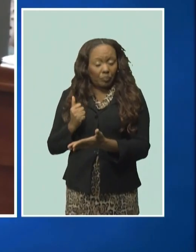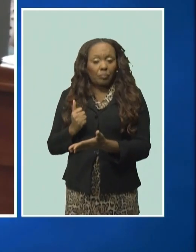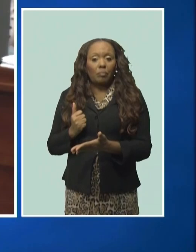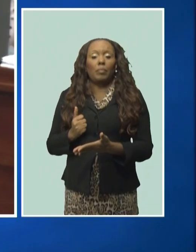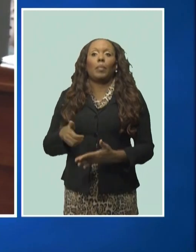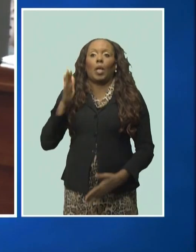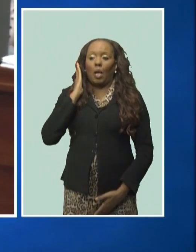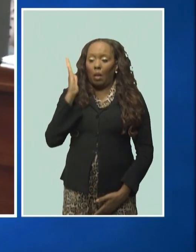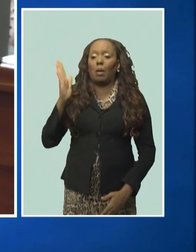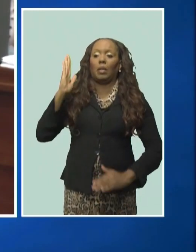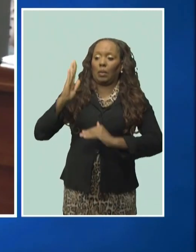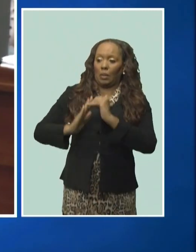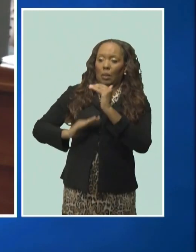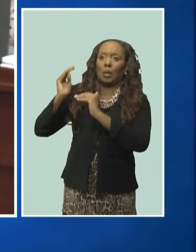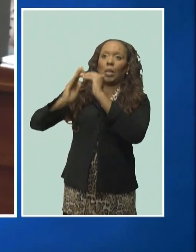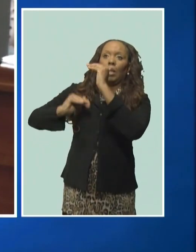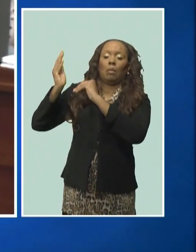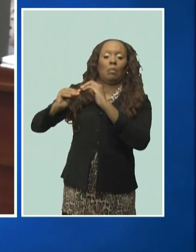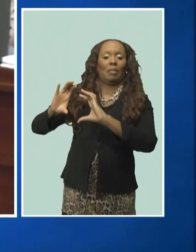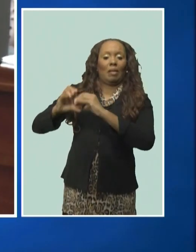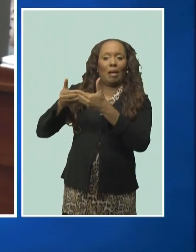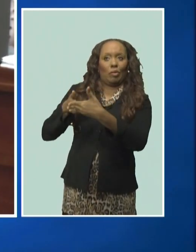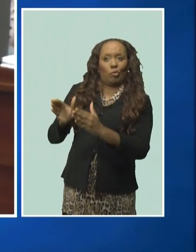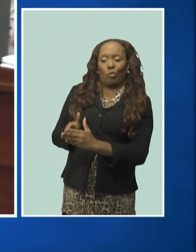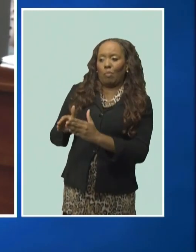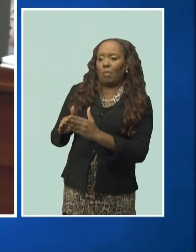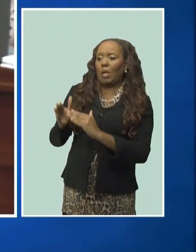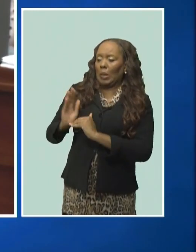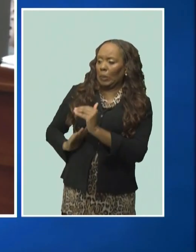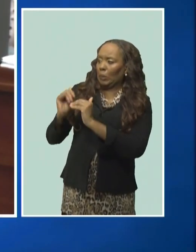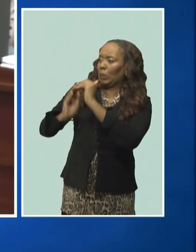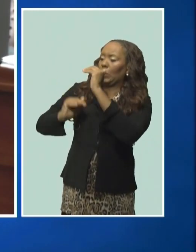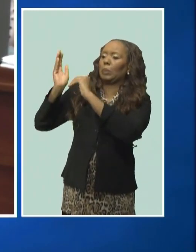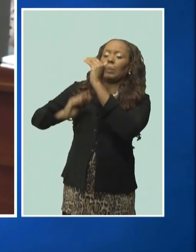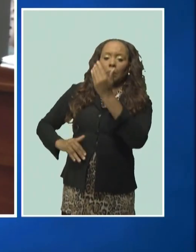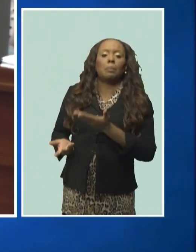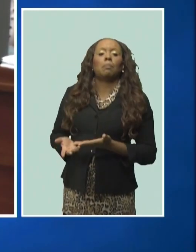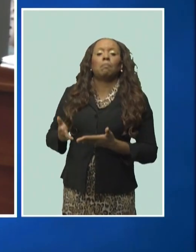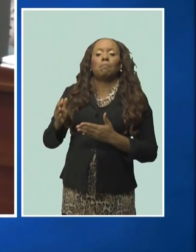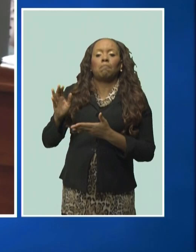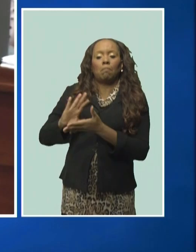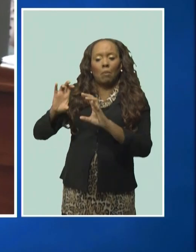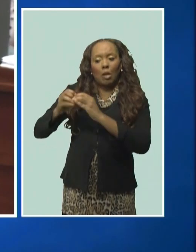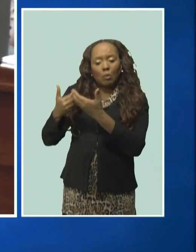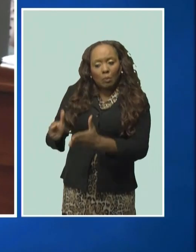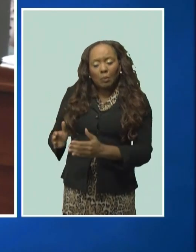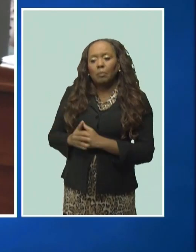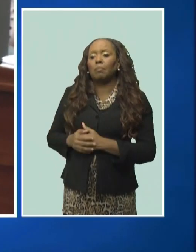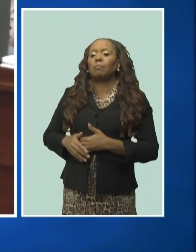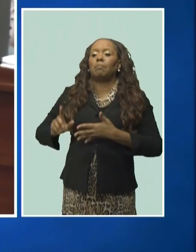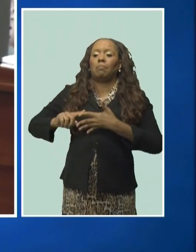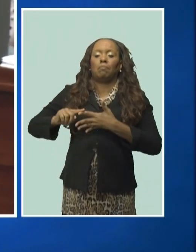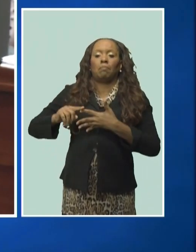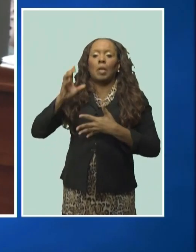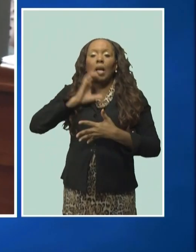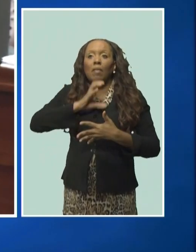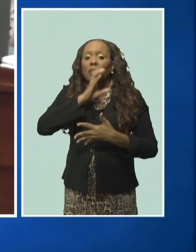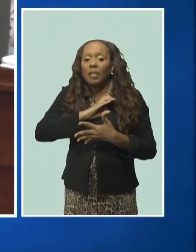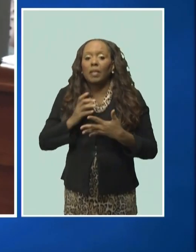the construction of the classroom block, the construction of the kitchen cafeteria or the auditorium block,